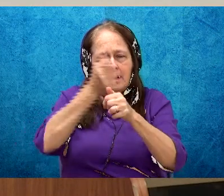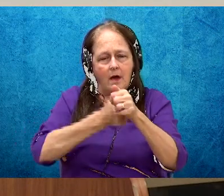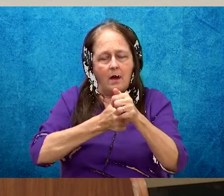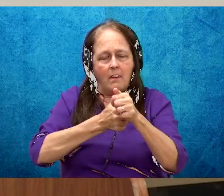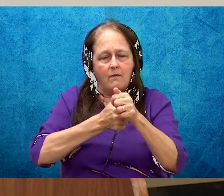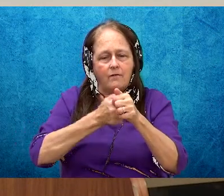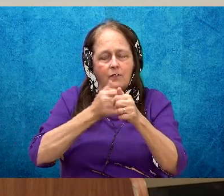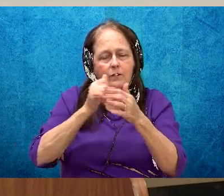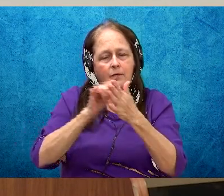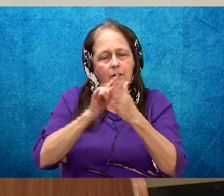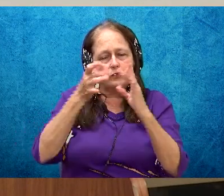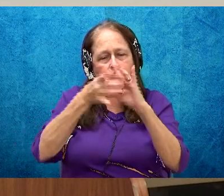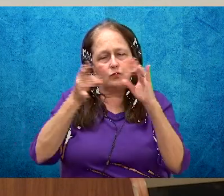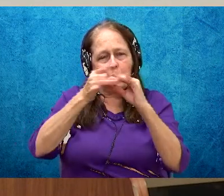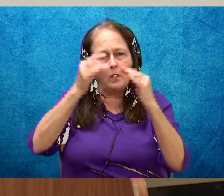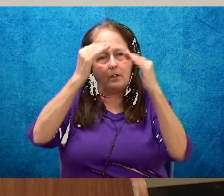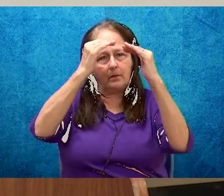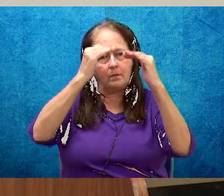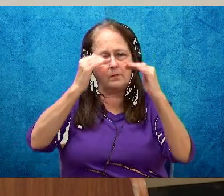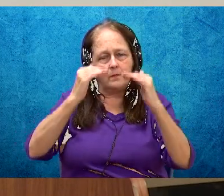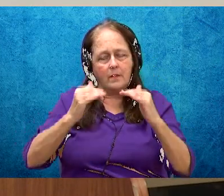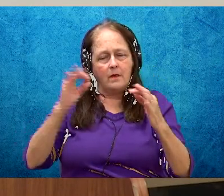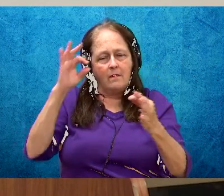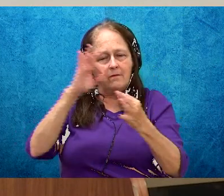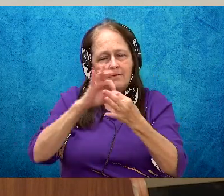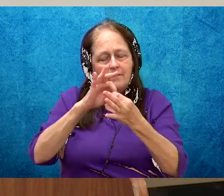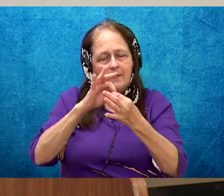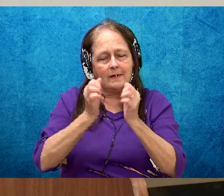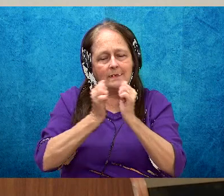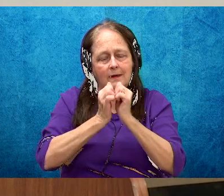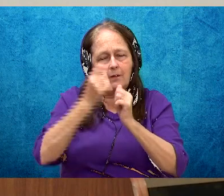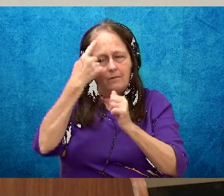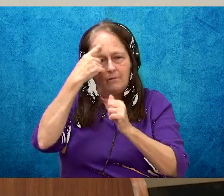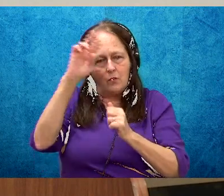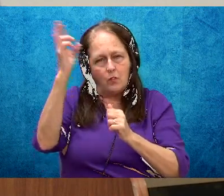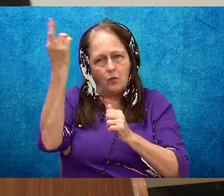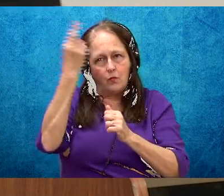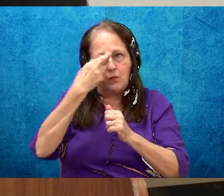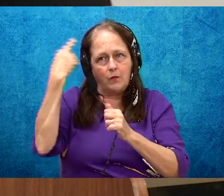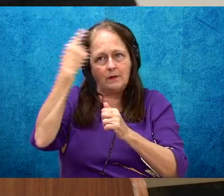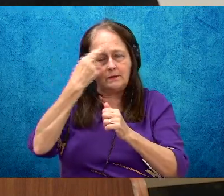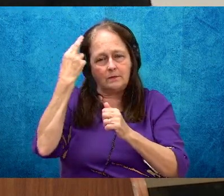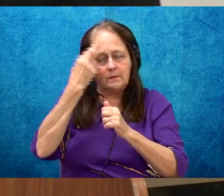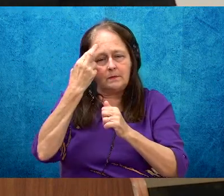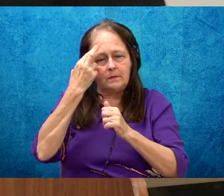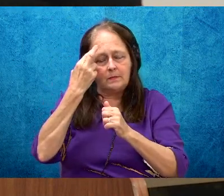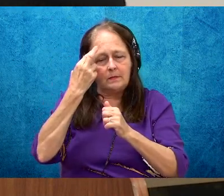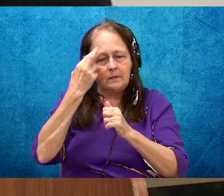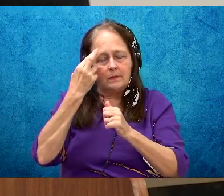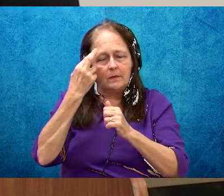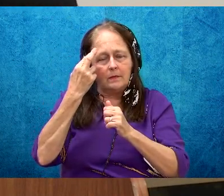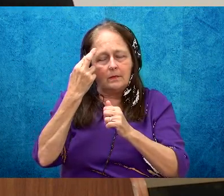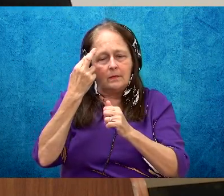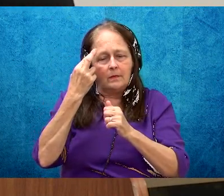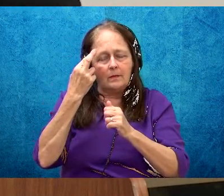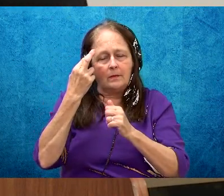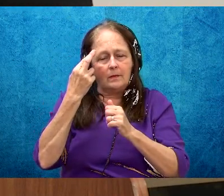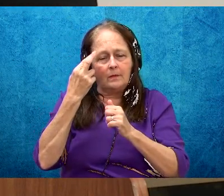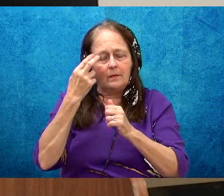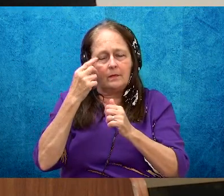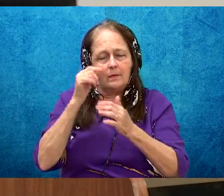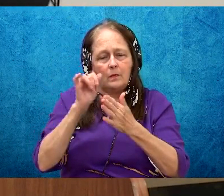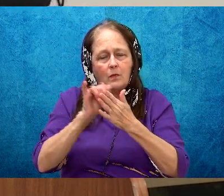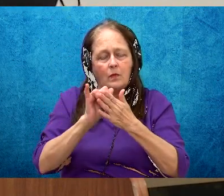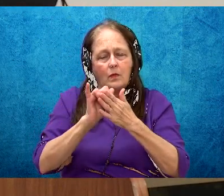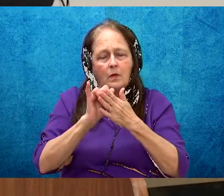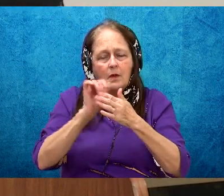of the text fits together for a reason. They have something to solve. So, when we